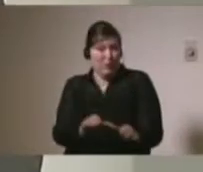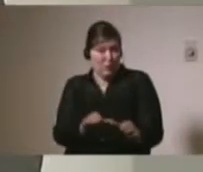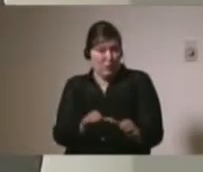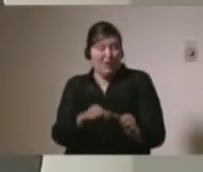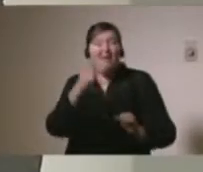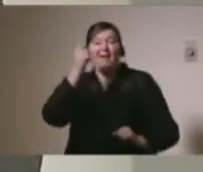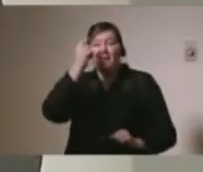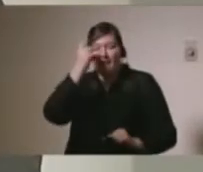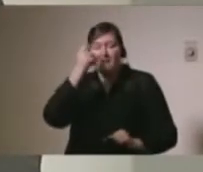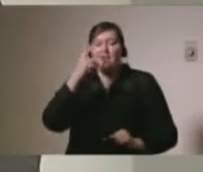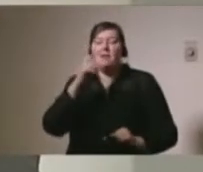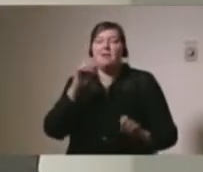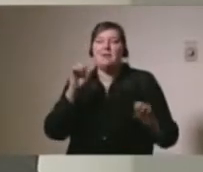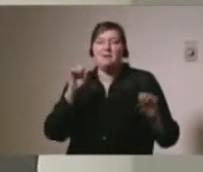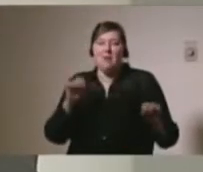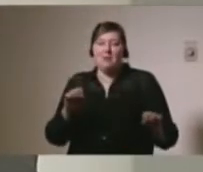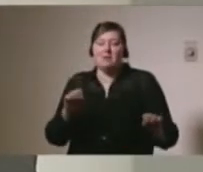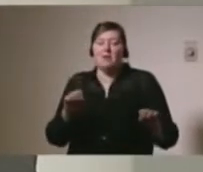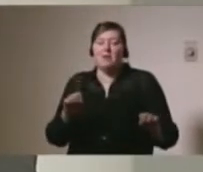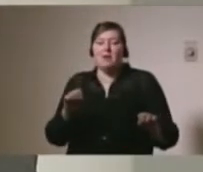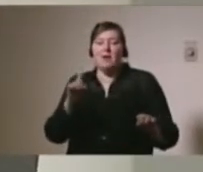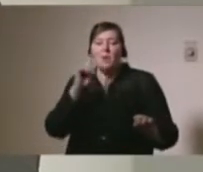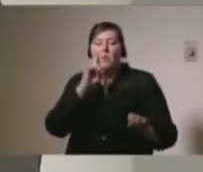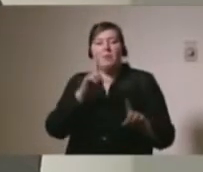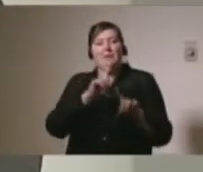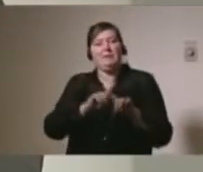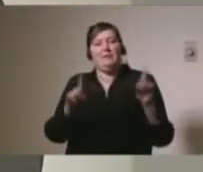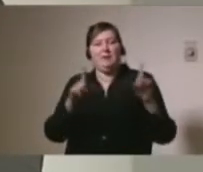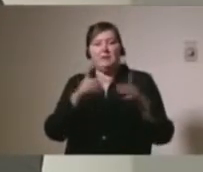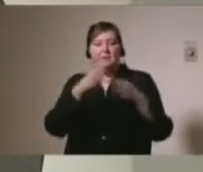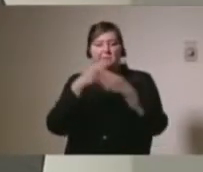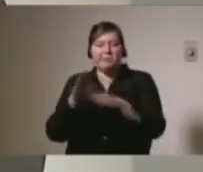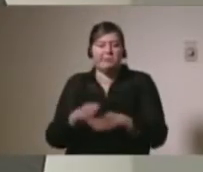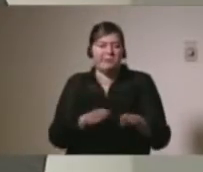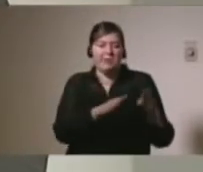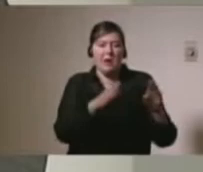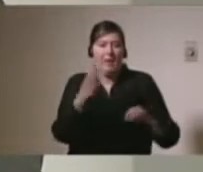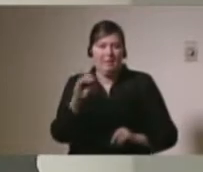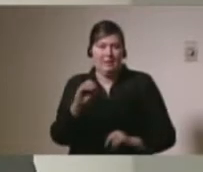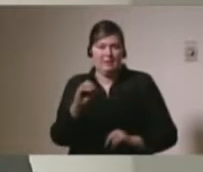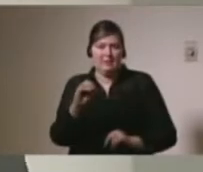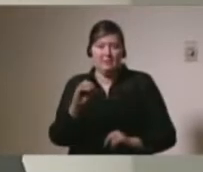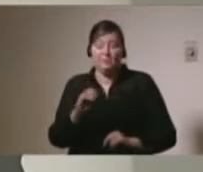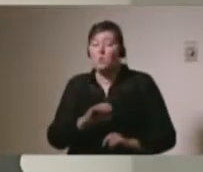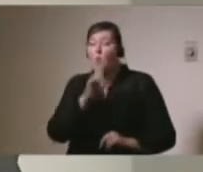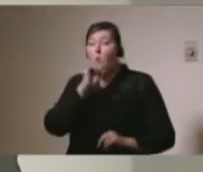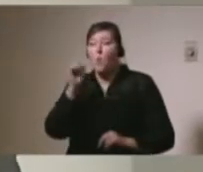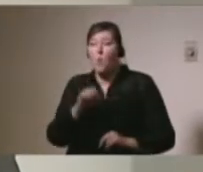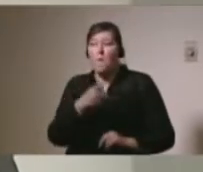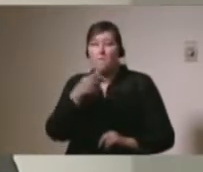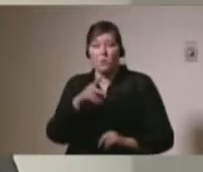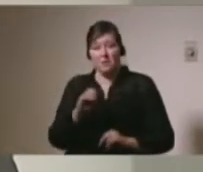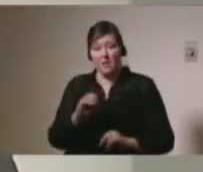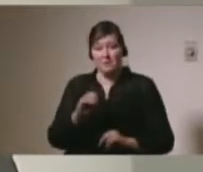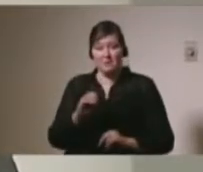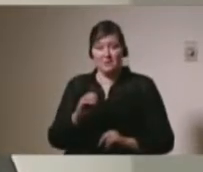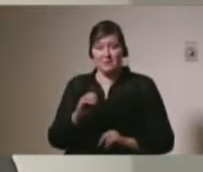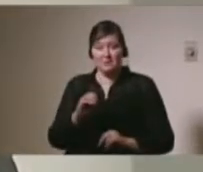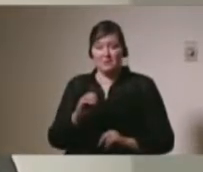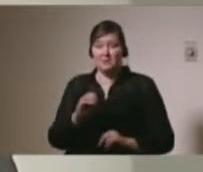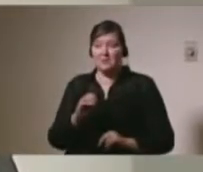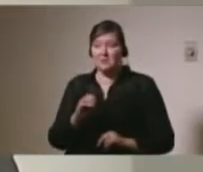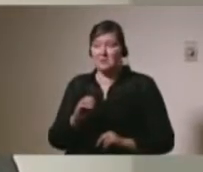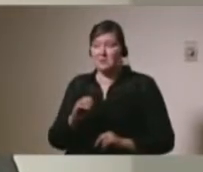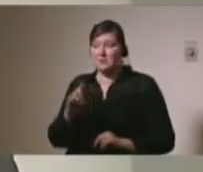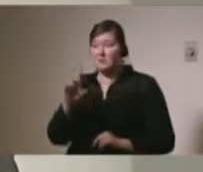like overseas here. The brand will continue to be ubiquitous, but the old post office, where